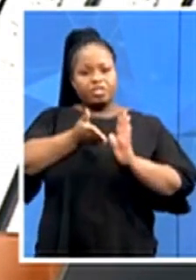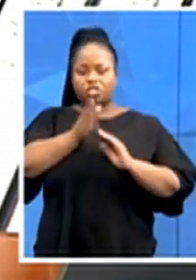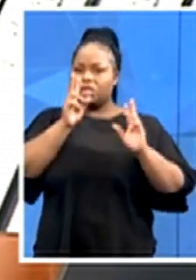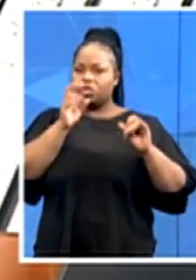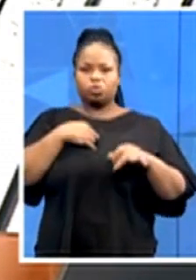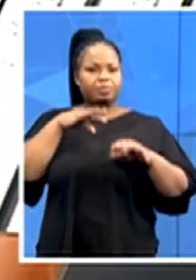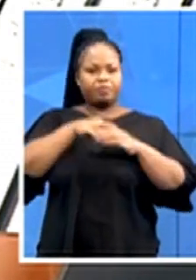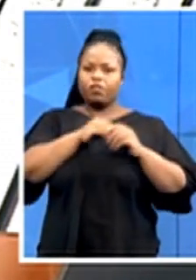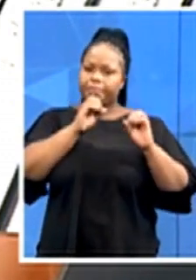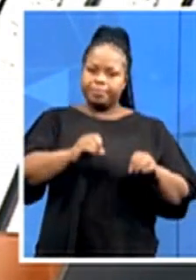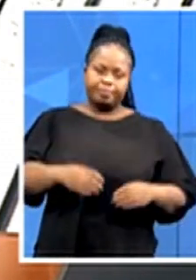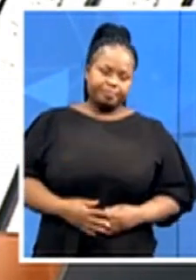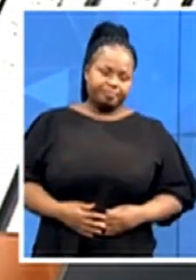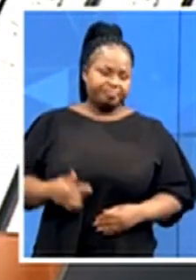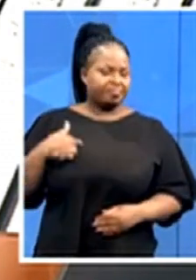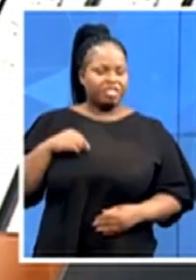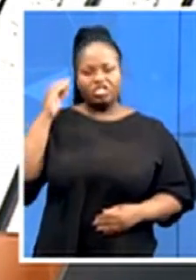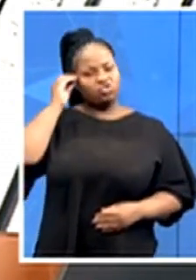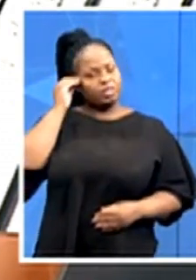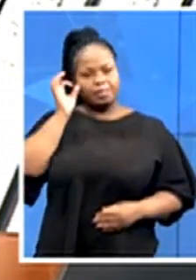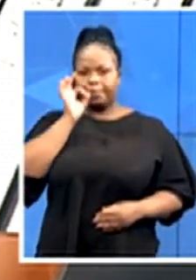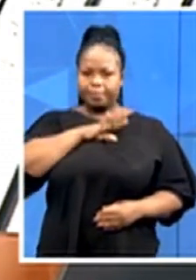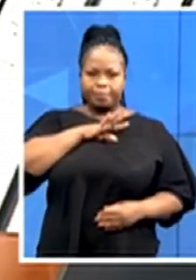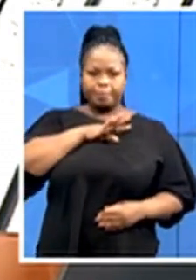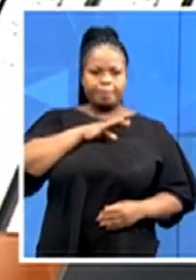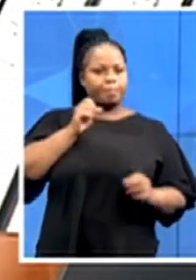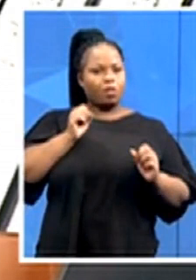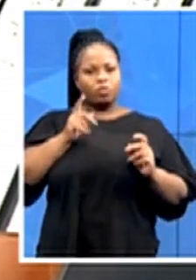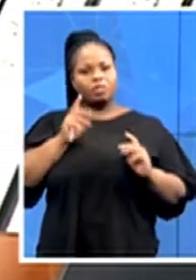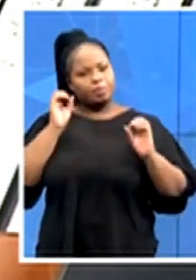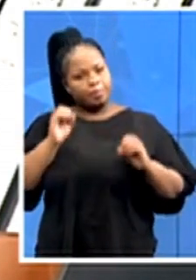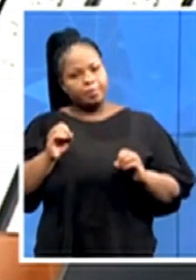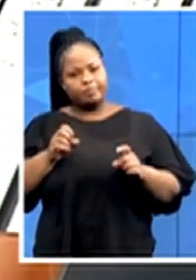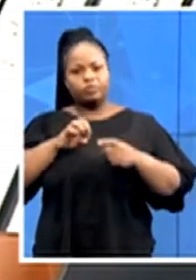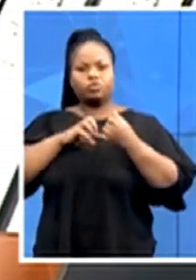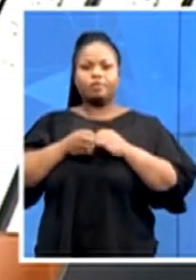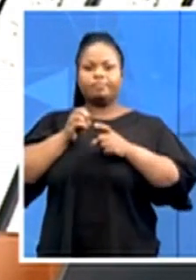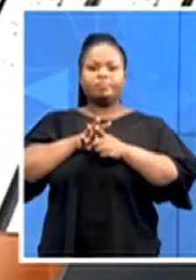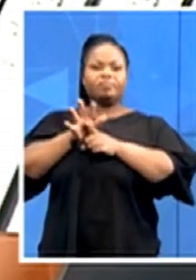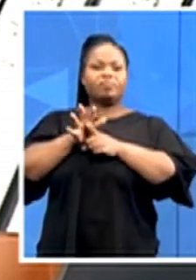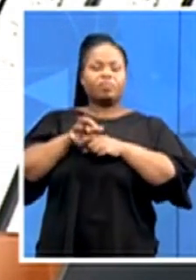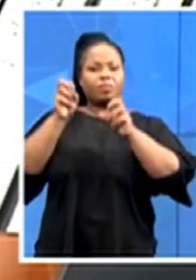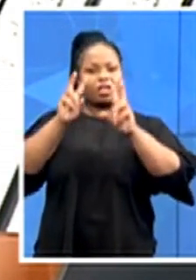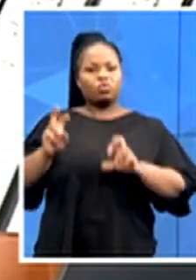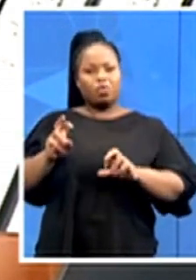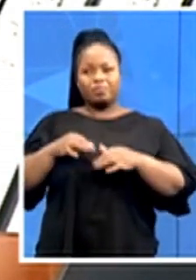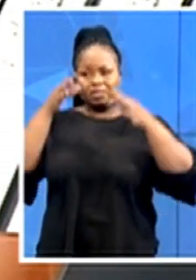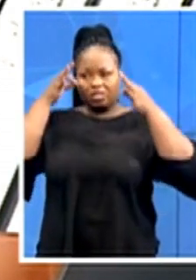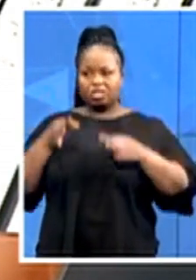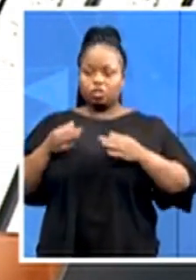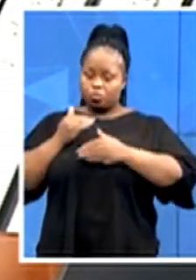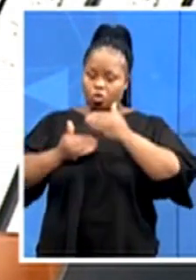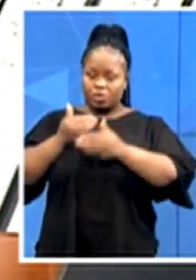nor any opportunity to influence Eskom's decision-making process in matters pertaining